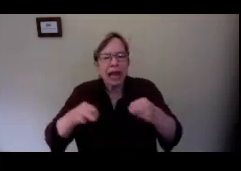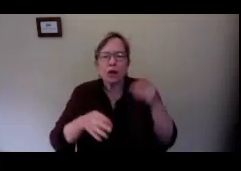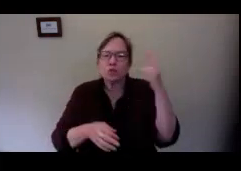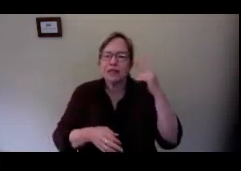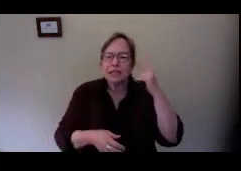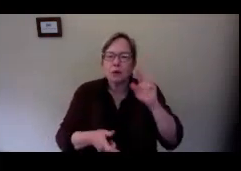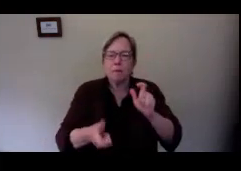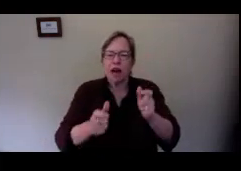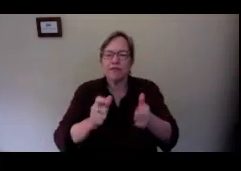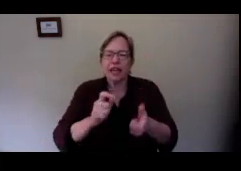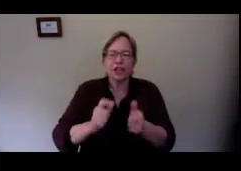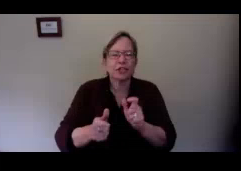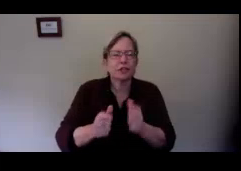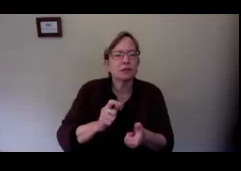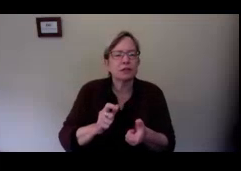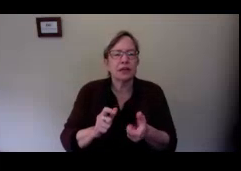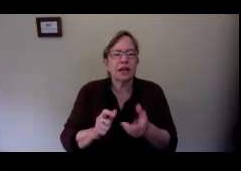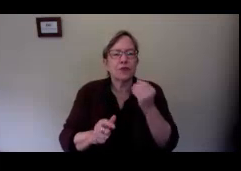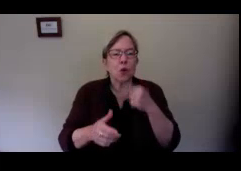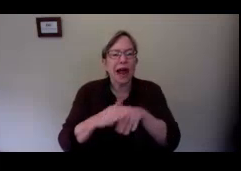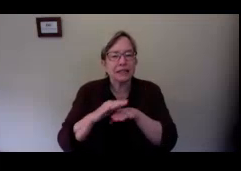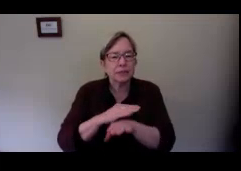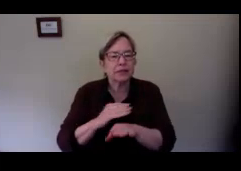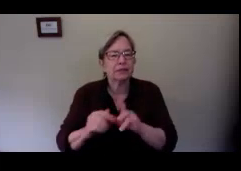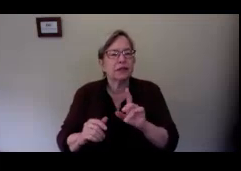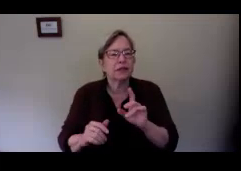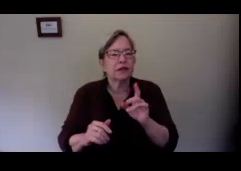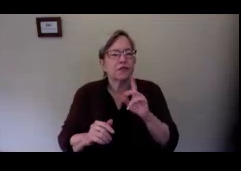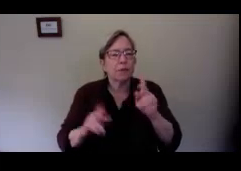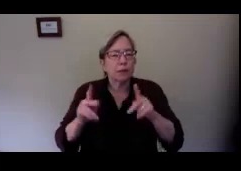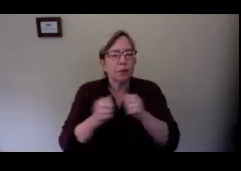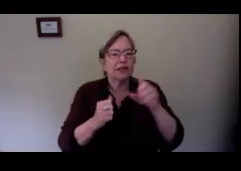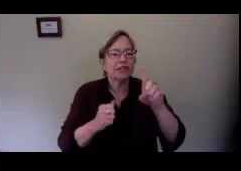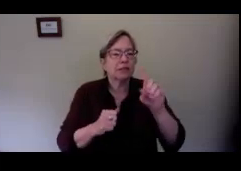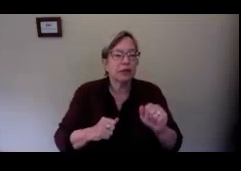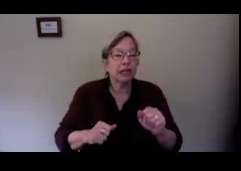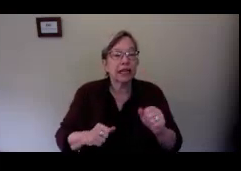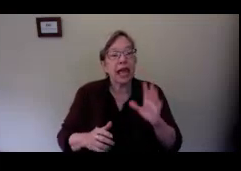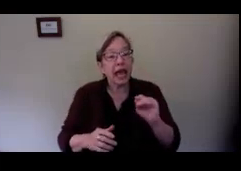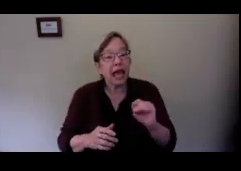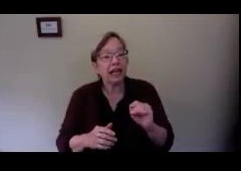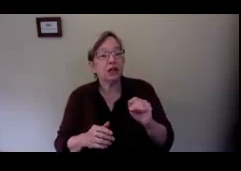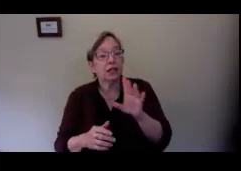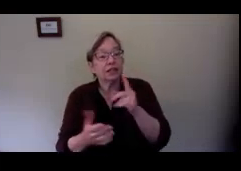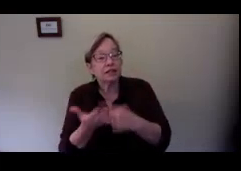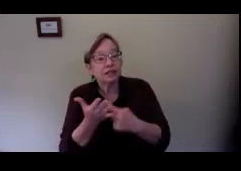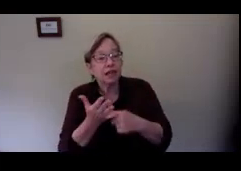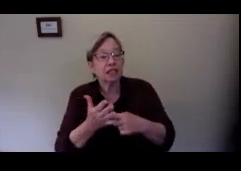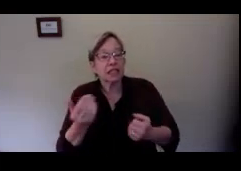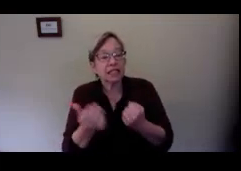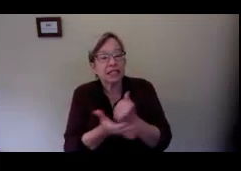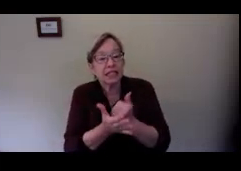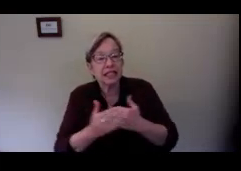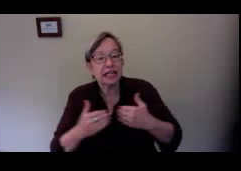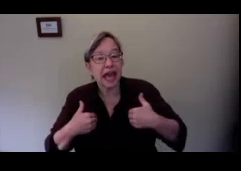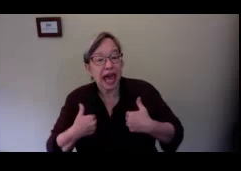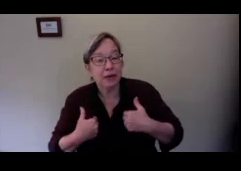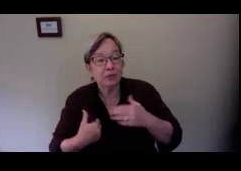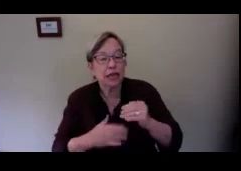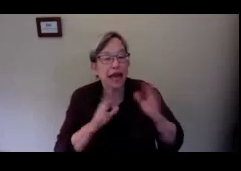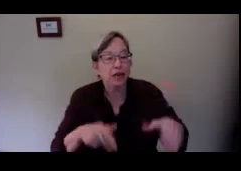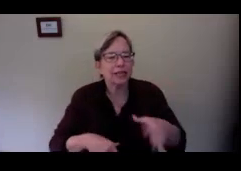with disability, discuss assistant animals and fair housing, and answer your fair housing questions. They are the